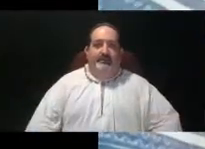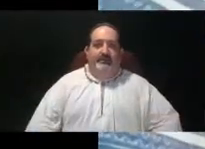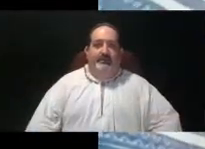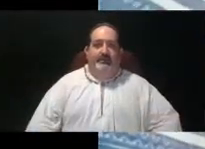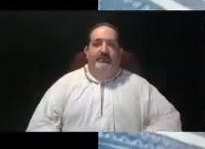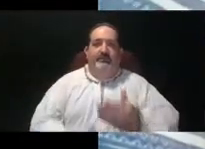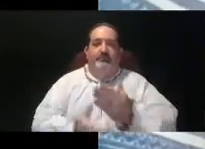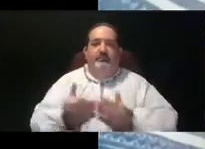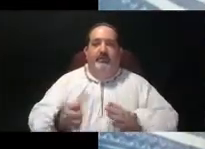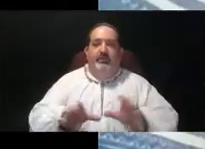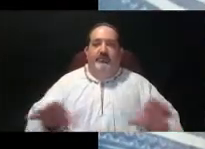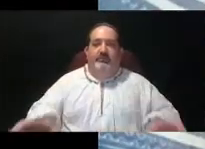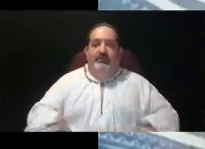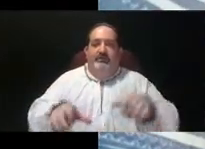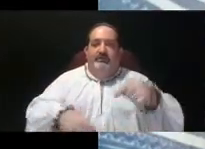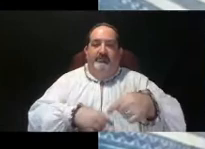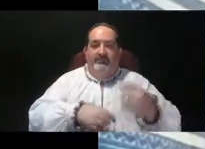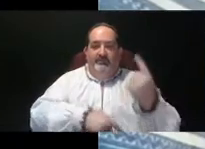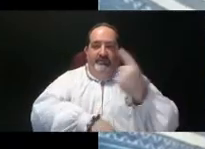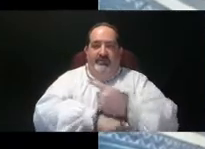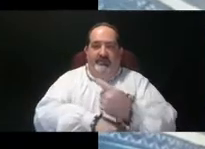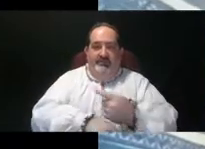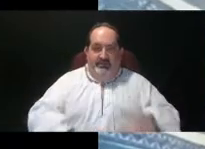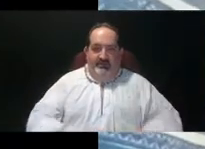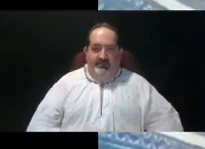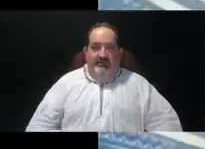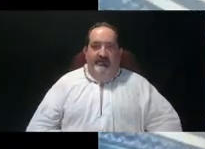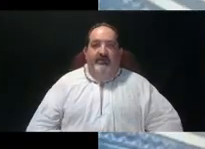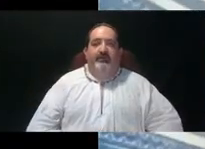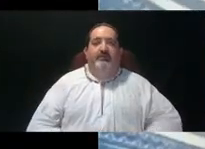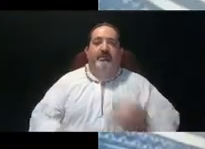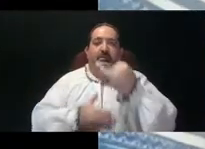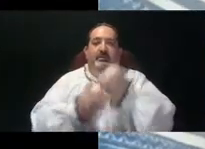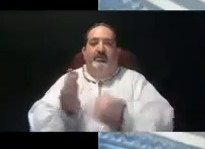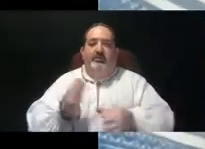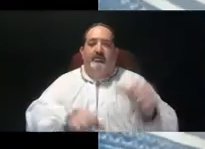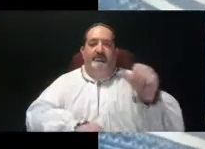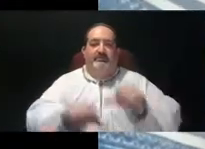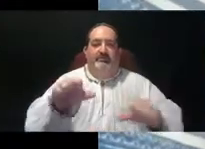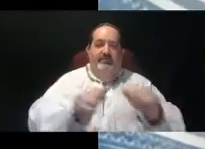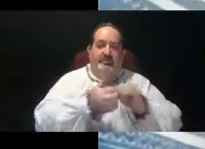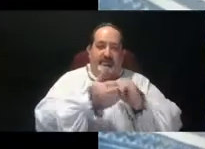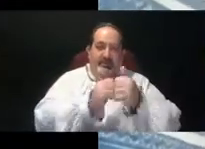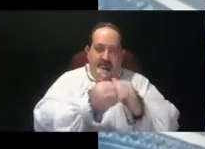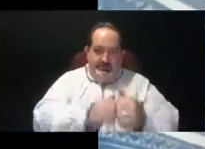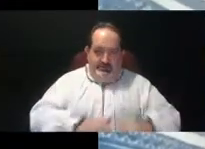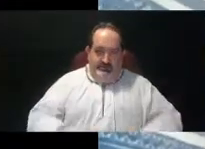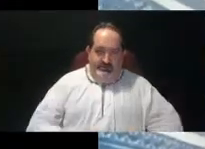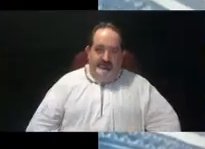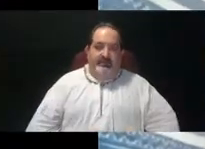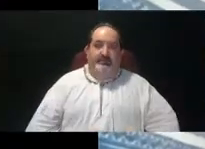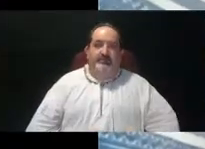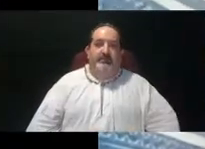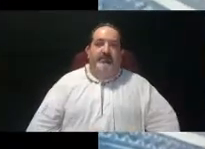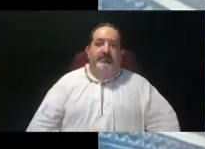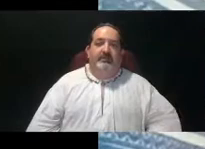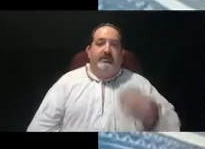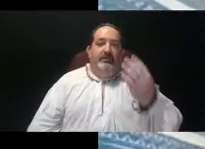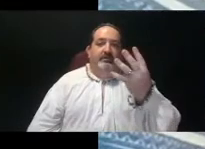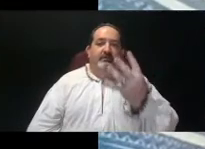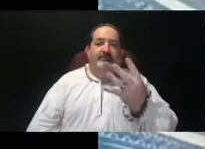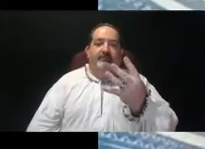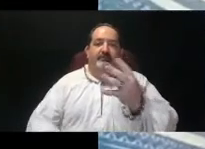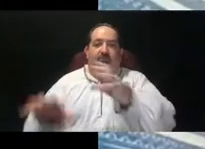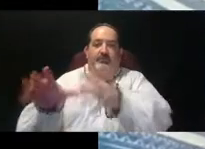Part of the activities of the day today have been arts and sciences competitions. There were 4